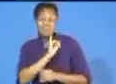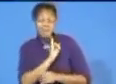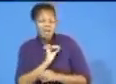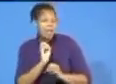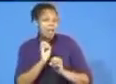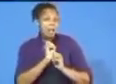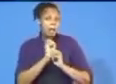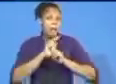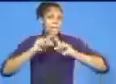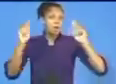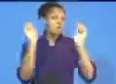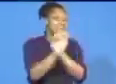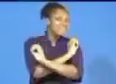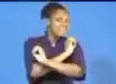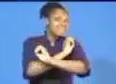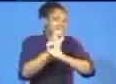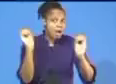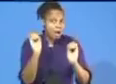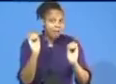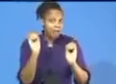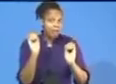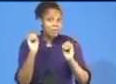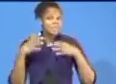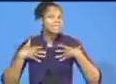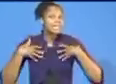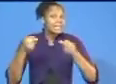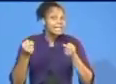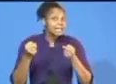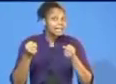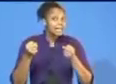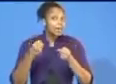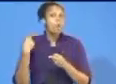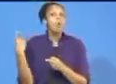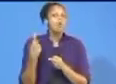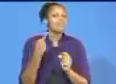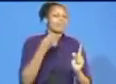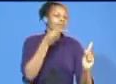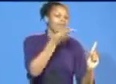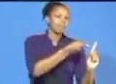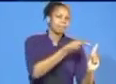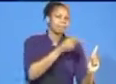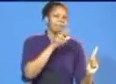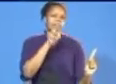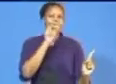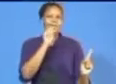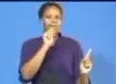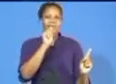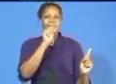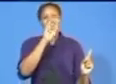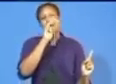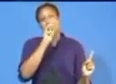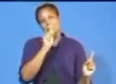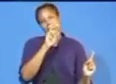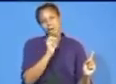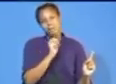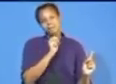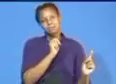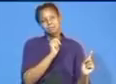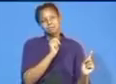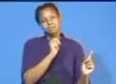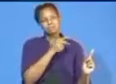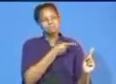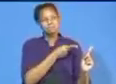of them got healing excepting Naaman the leper.